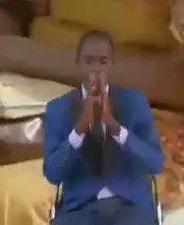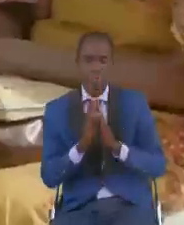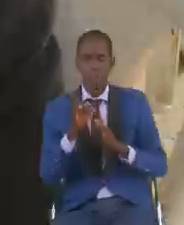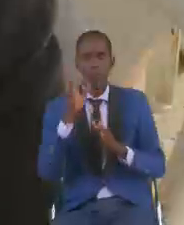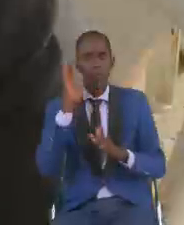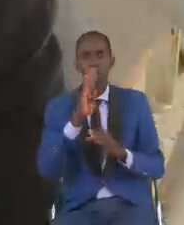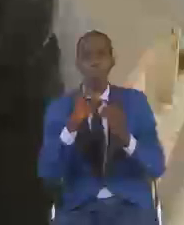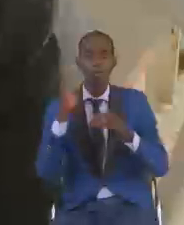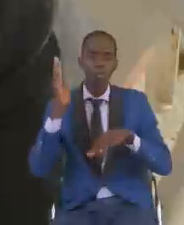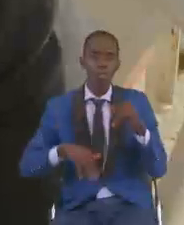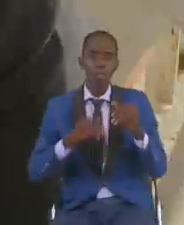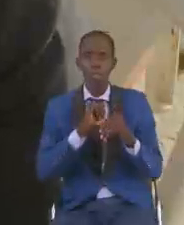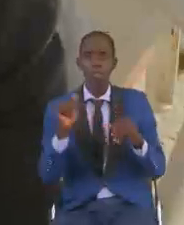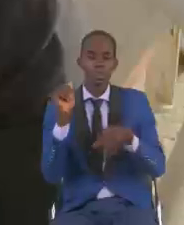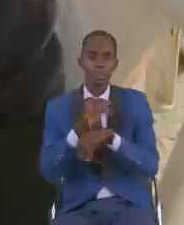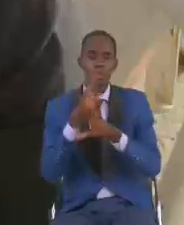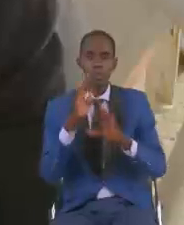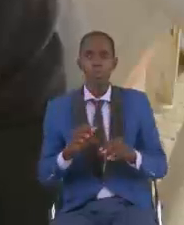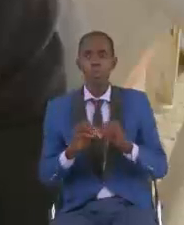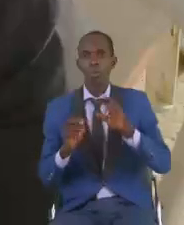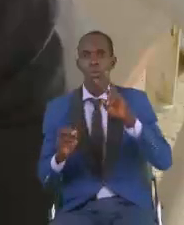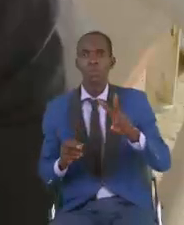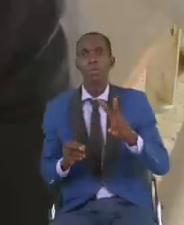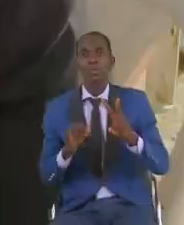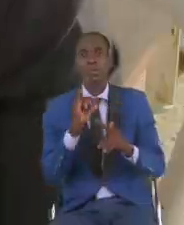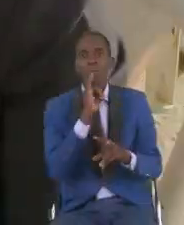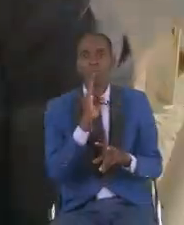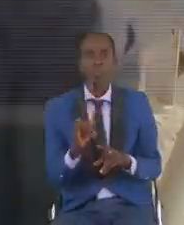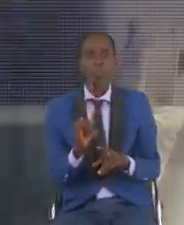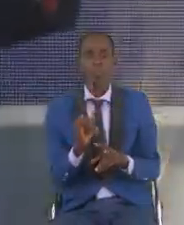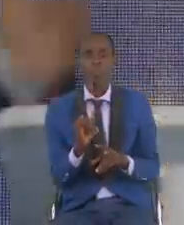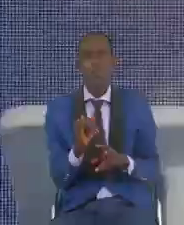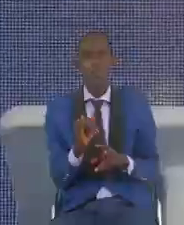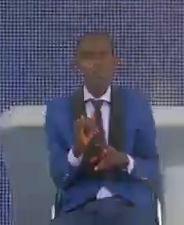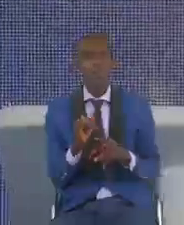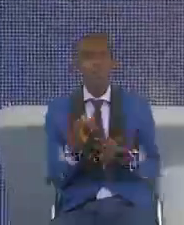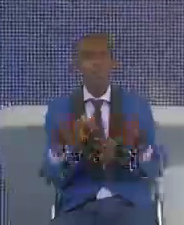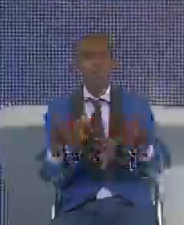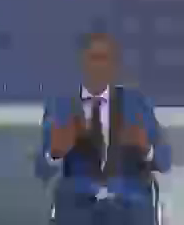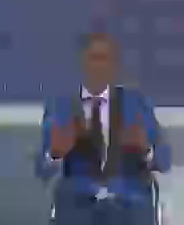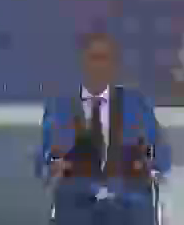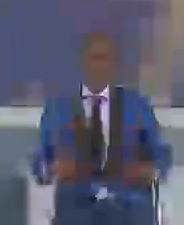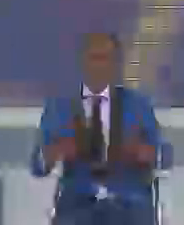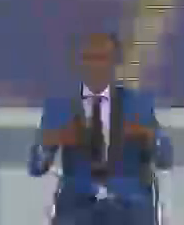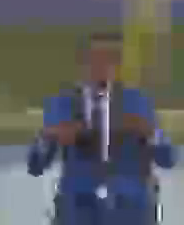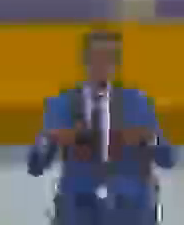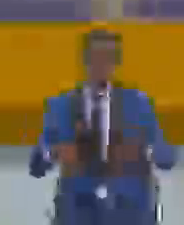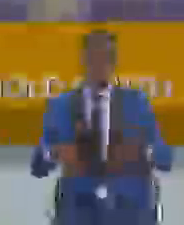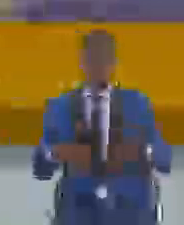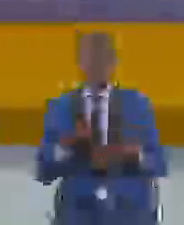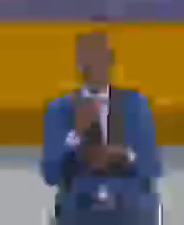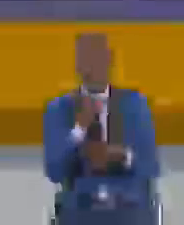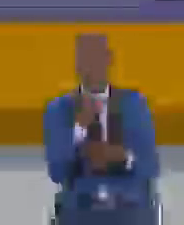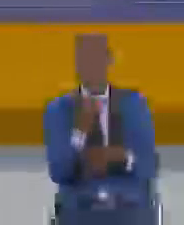than a conqueror. Amen. Number two is faint not, hold forth. Faint